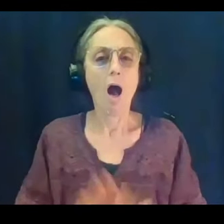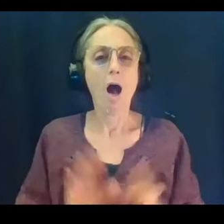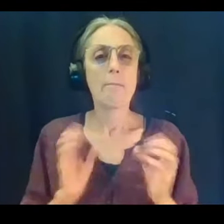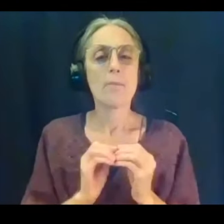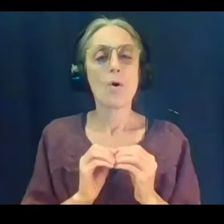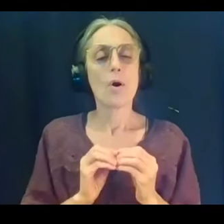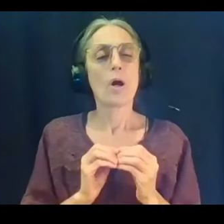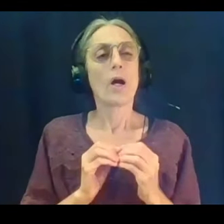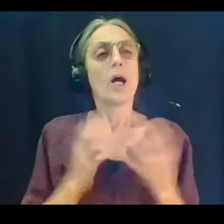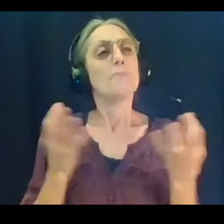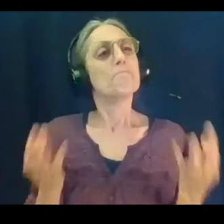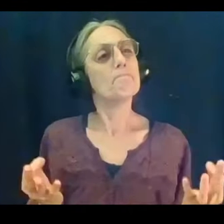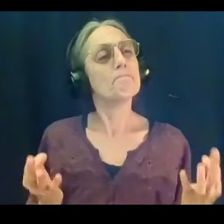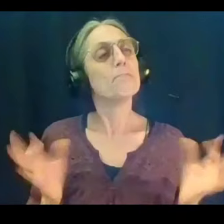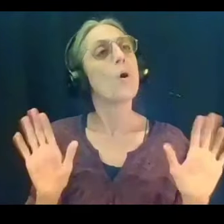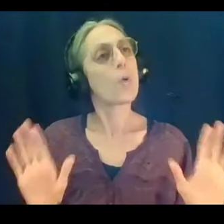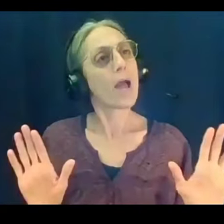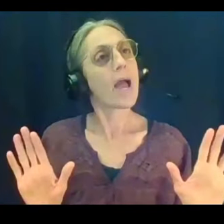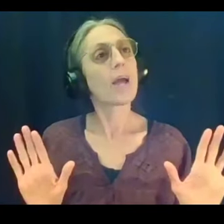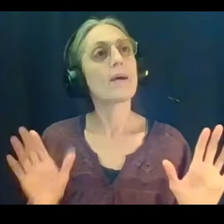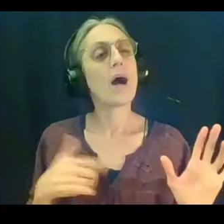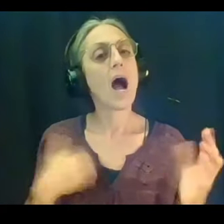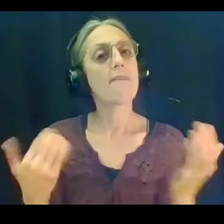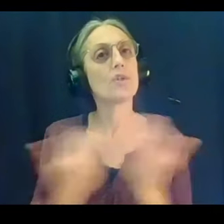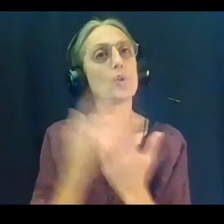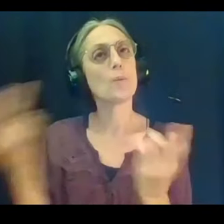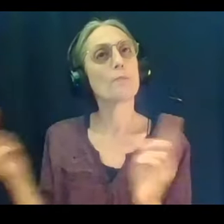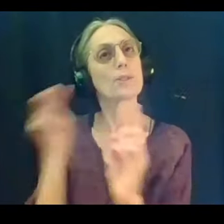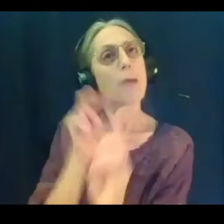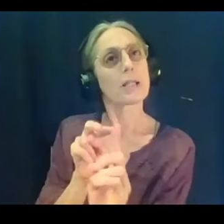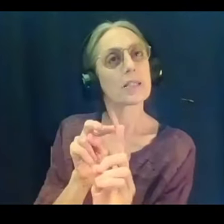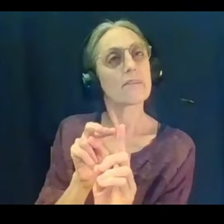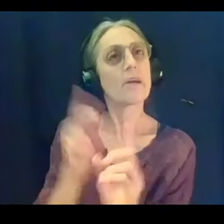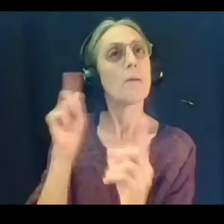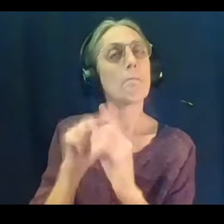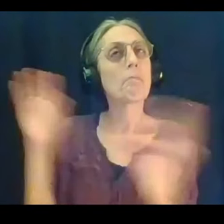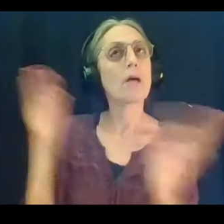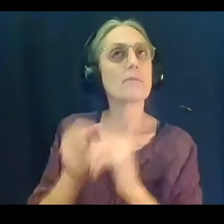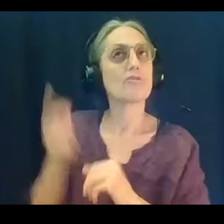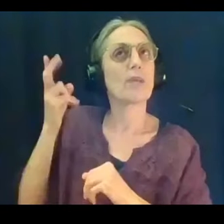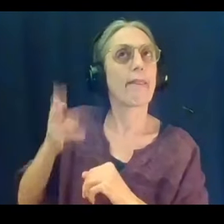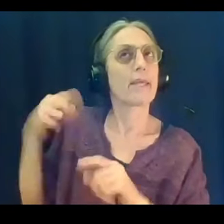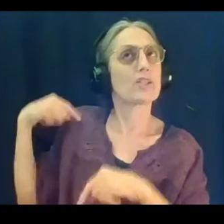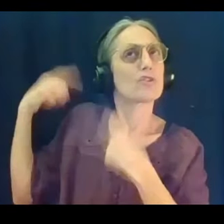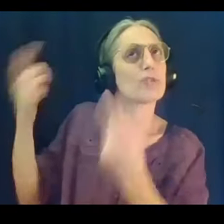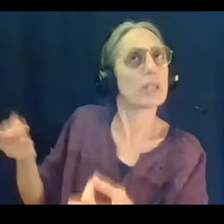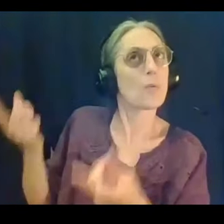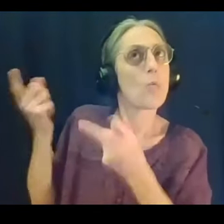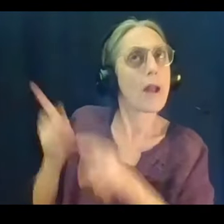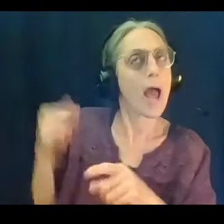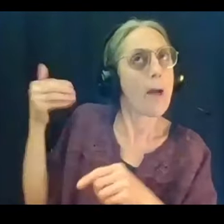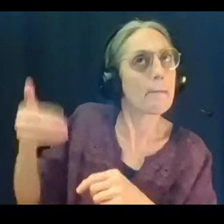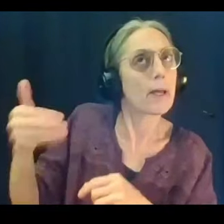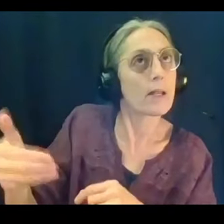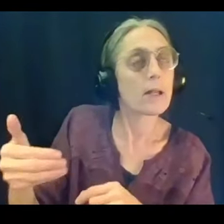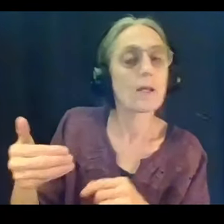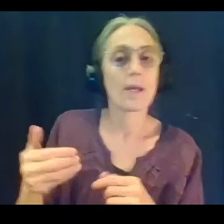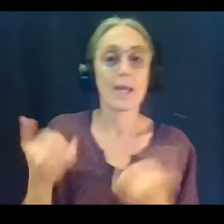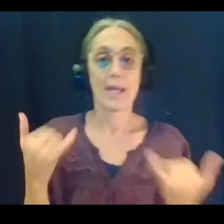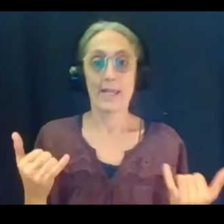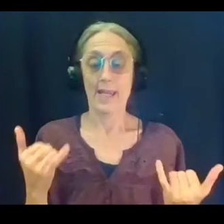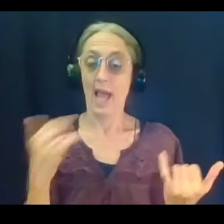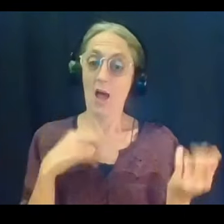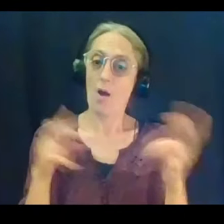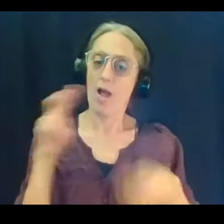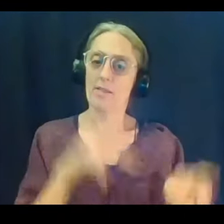I have perspective, and I also have history. And so I can see that this isn't the worst thing to ever happen to somebody,